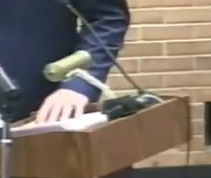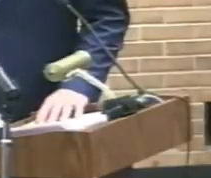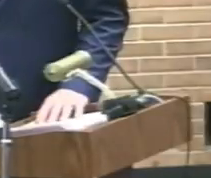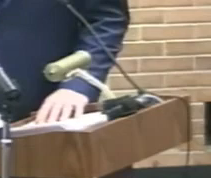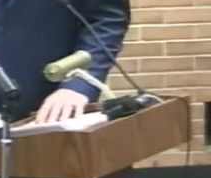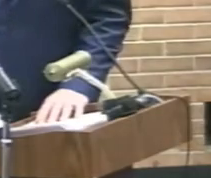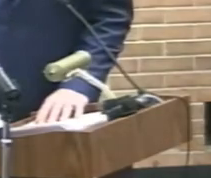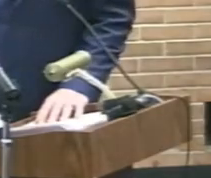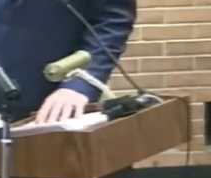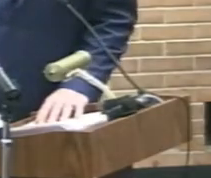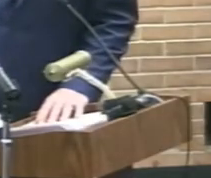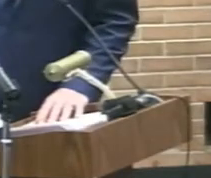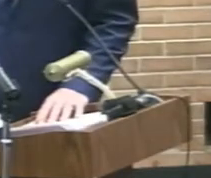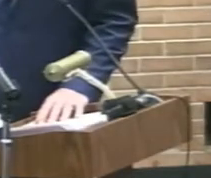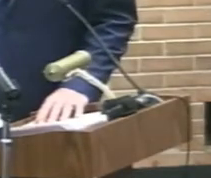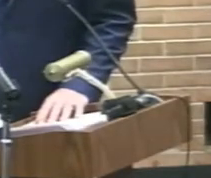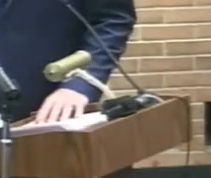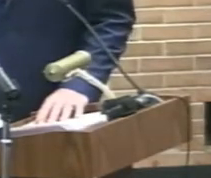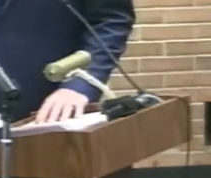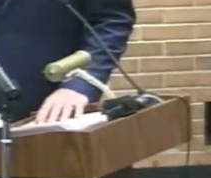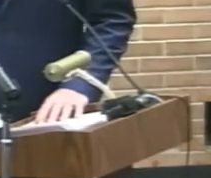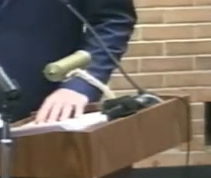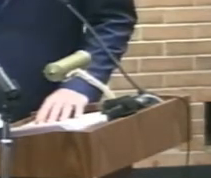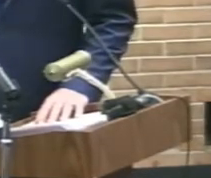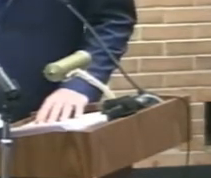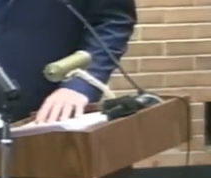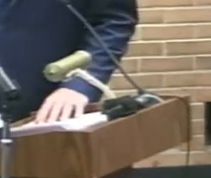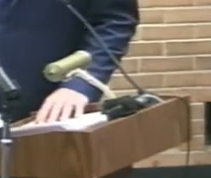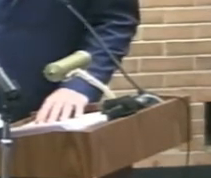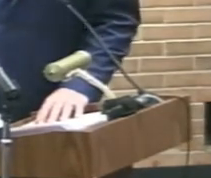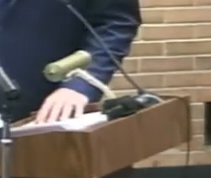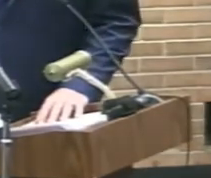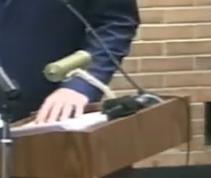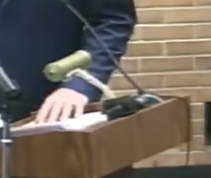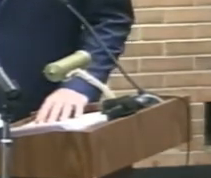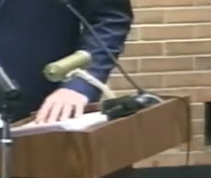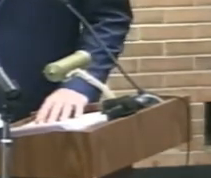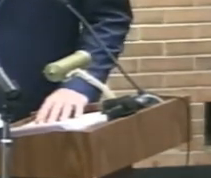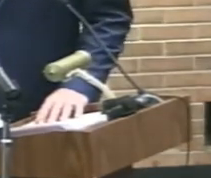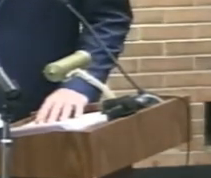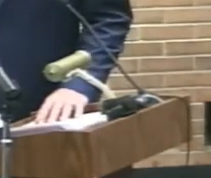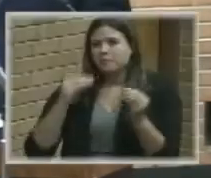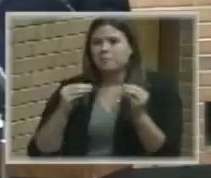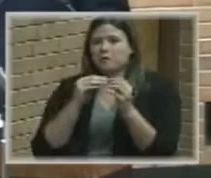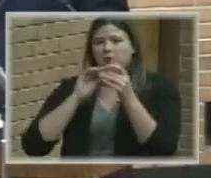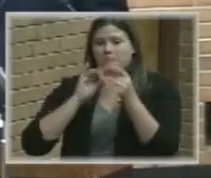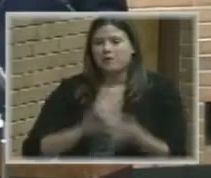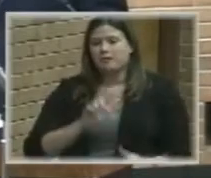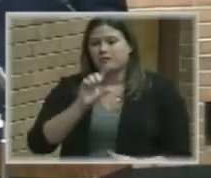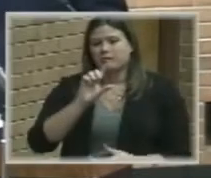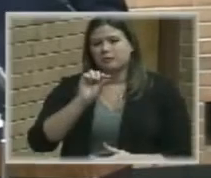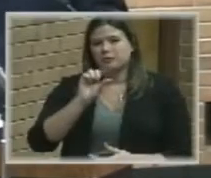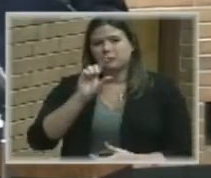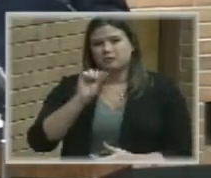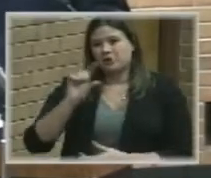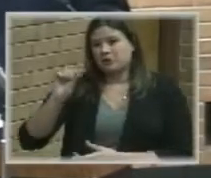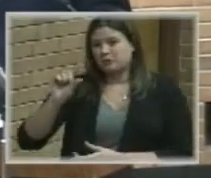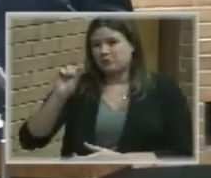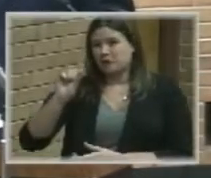You are all welcome to stay to learn more about the 2020 Town of Brighton